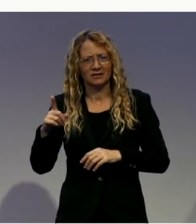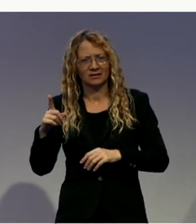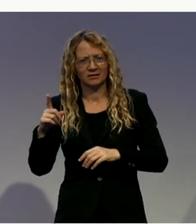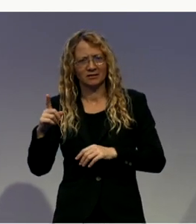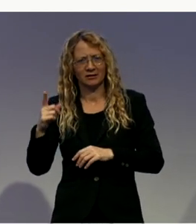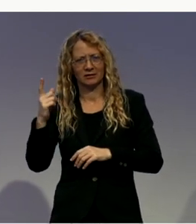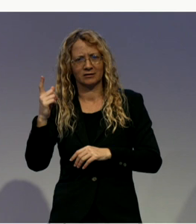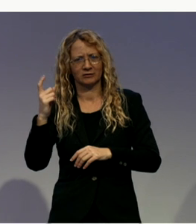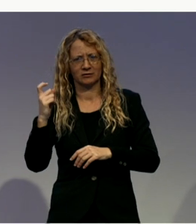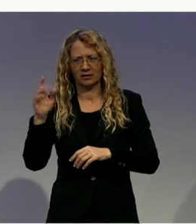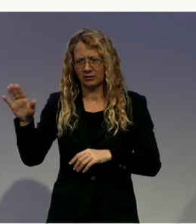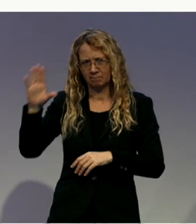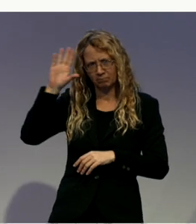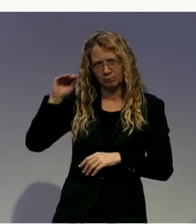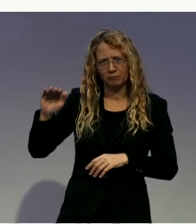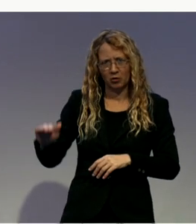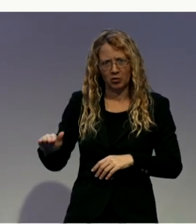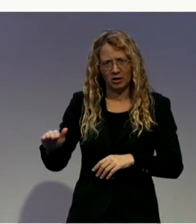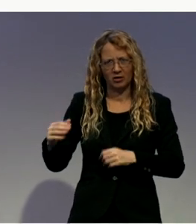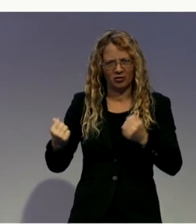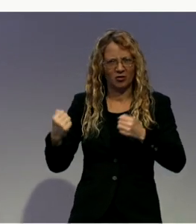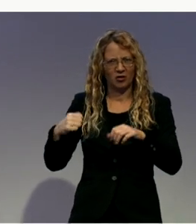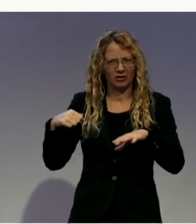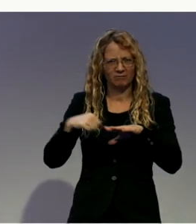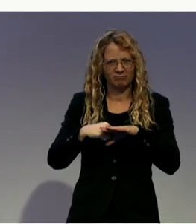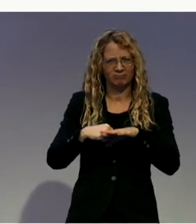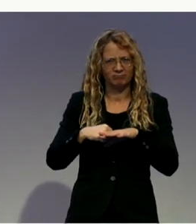say from the start to now?